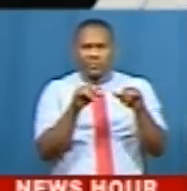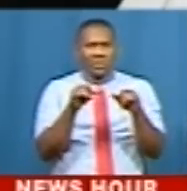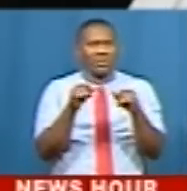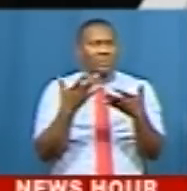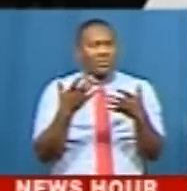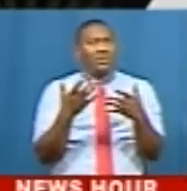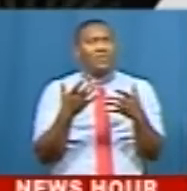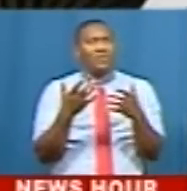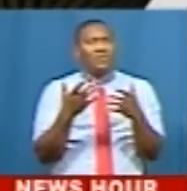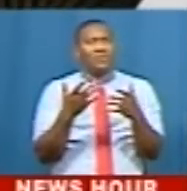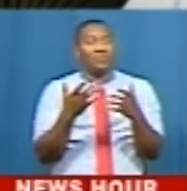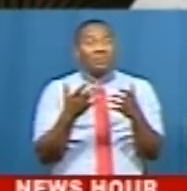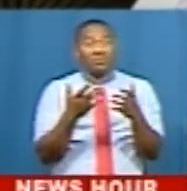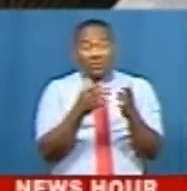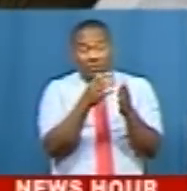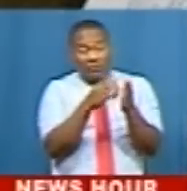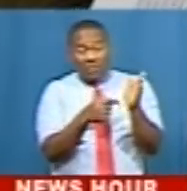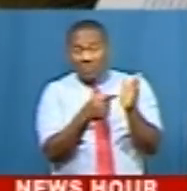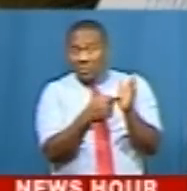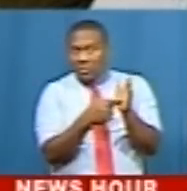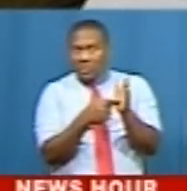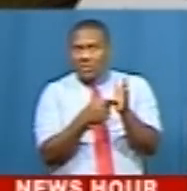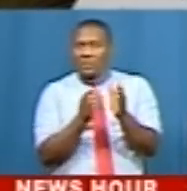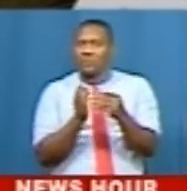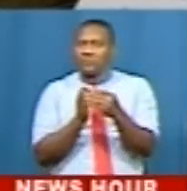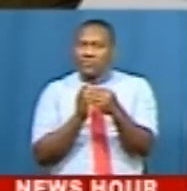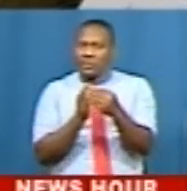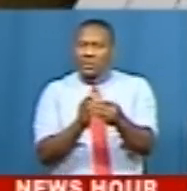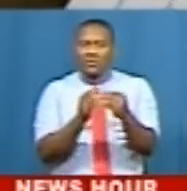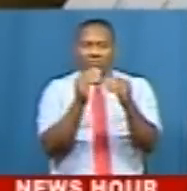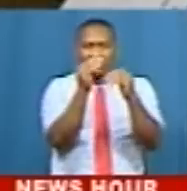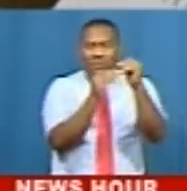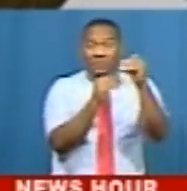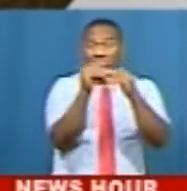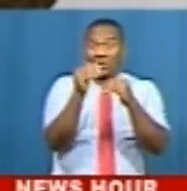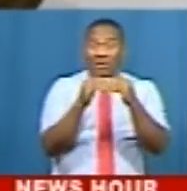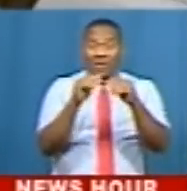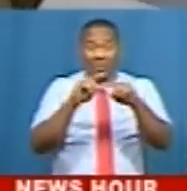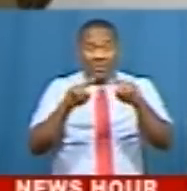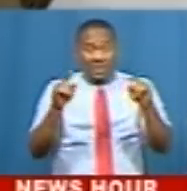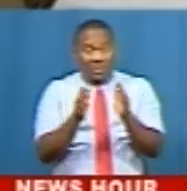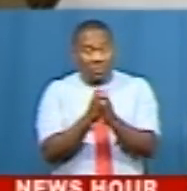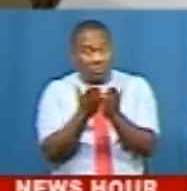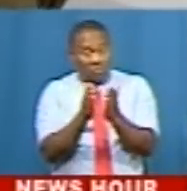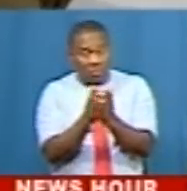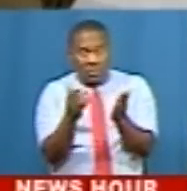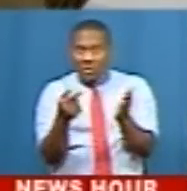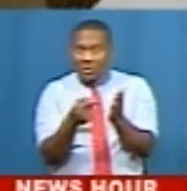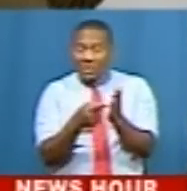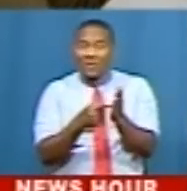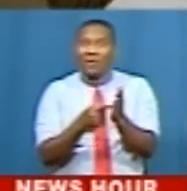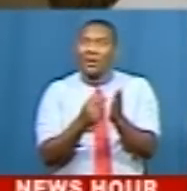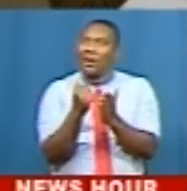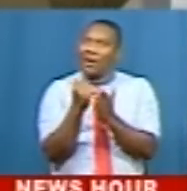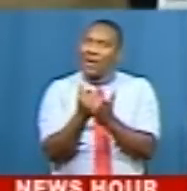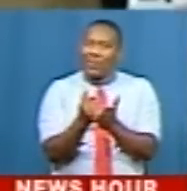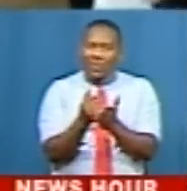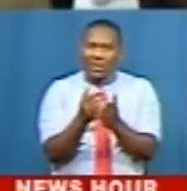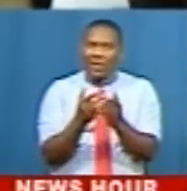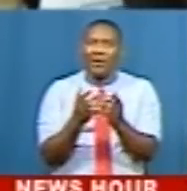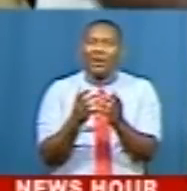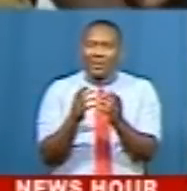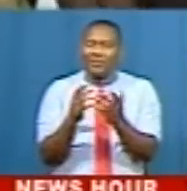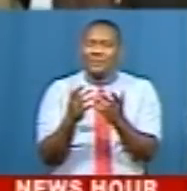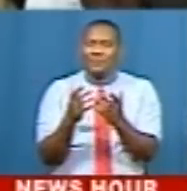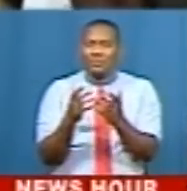should build. But the new building code will ensure uniformity in the construction industry by providing building professionals, developers and investors